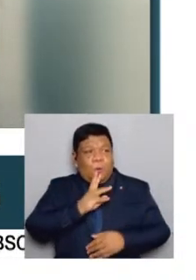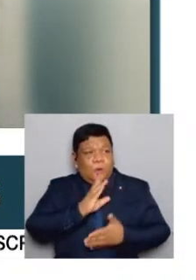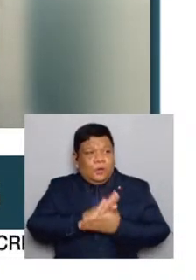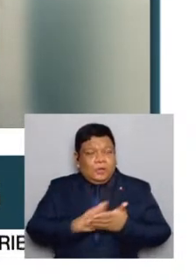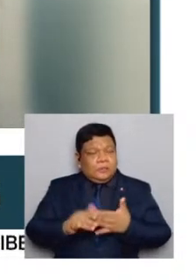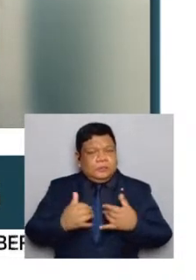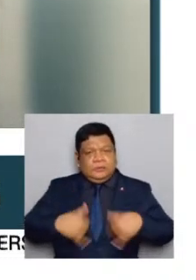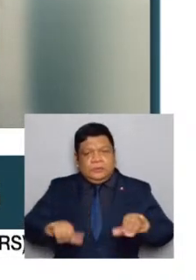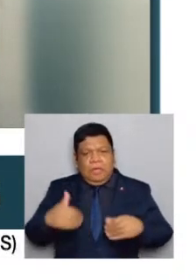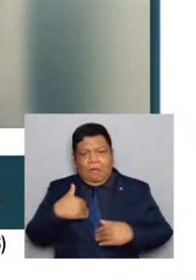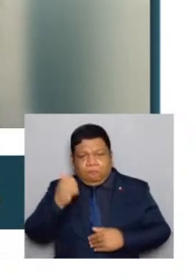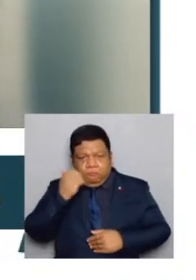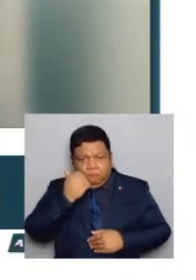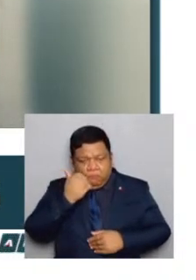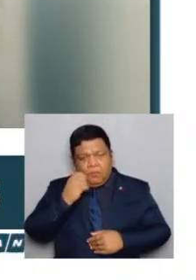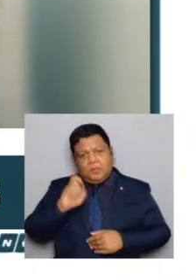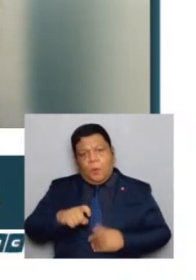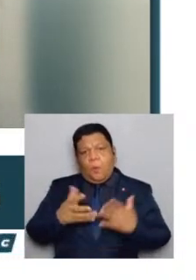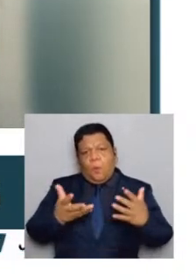really want to make sure that